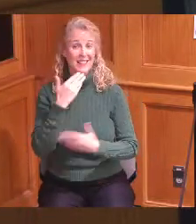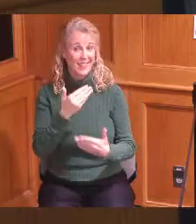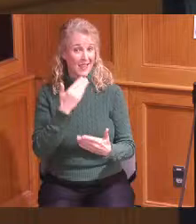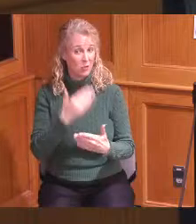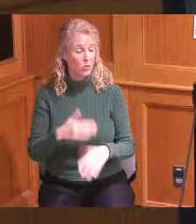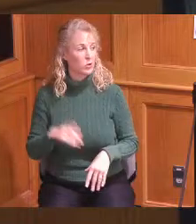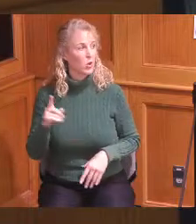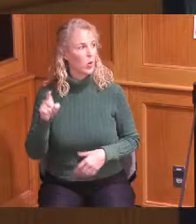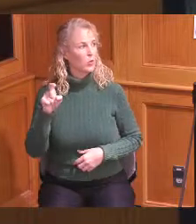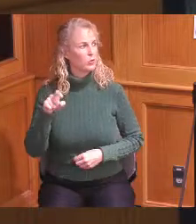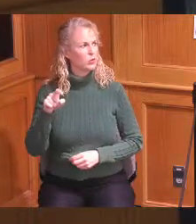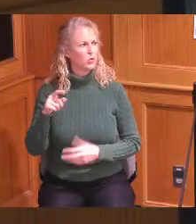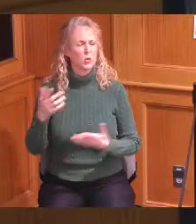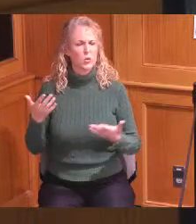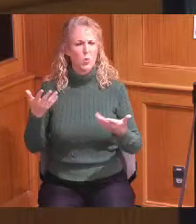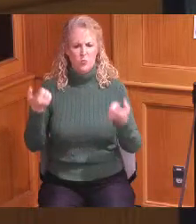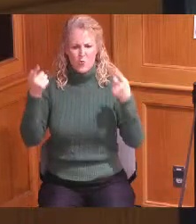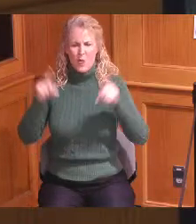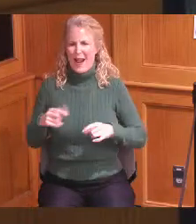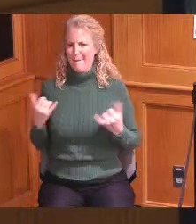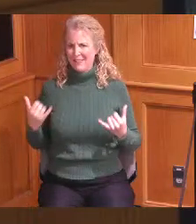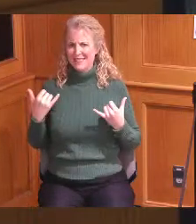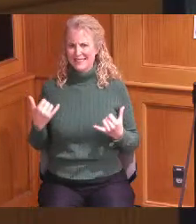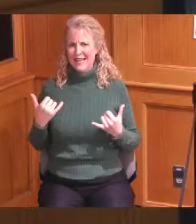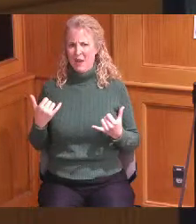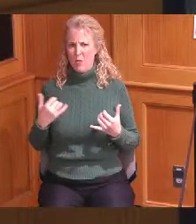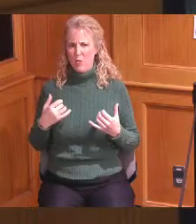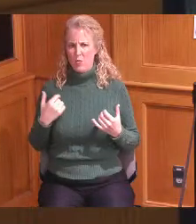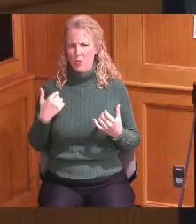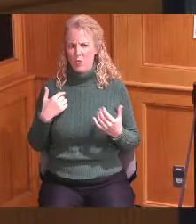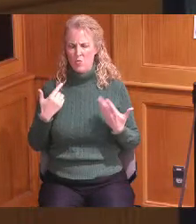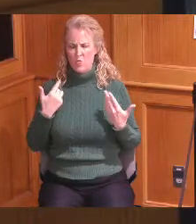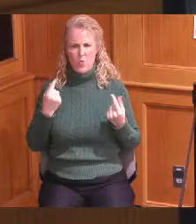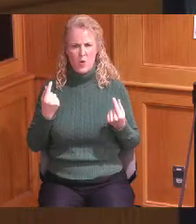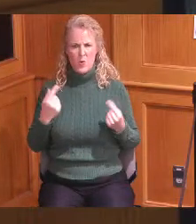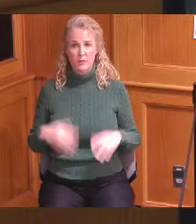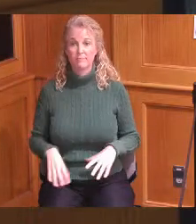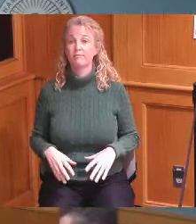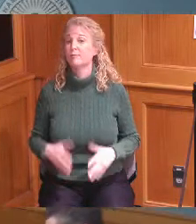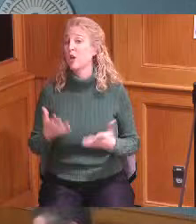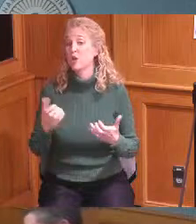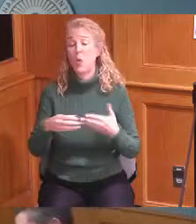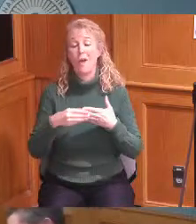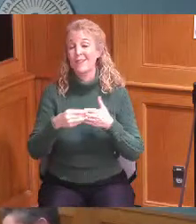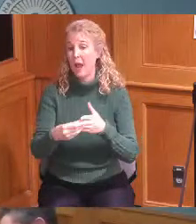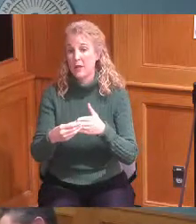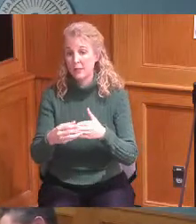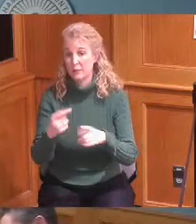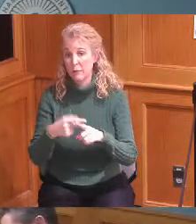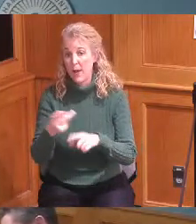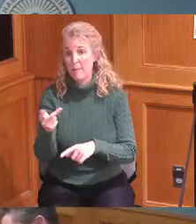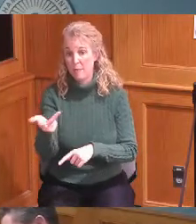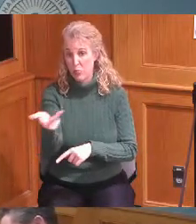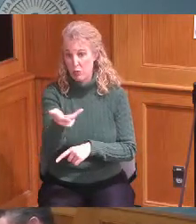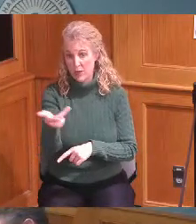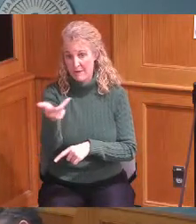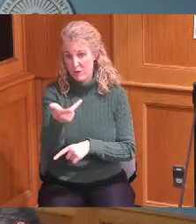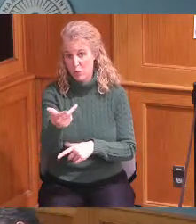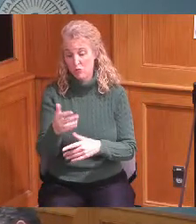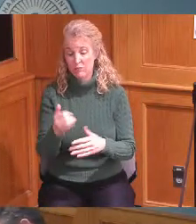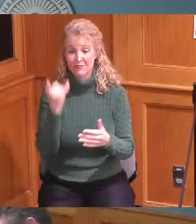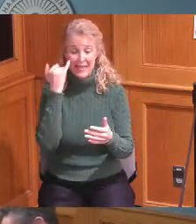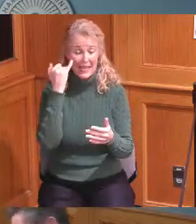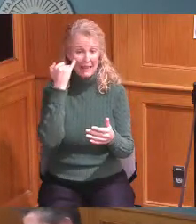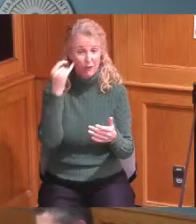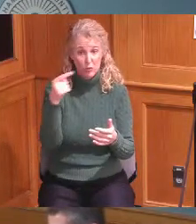need direction from us at this moment in time related to timing? Strictly looking for guidance that the commissioners would not have an issue with